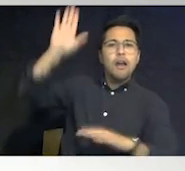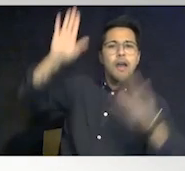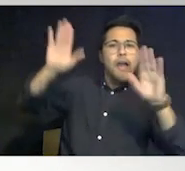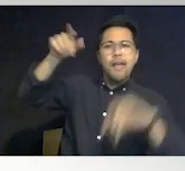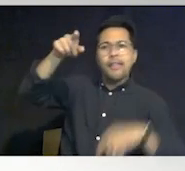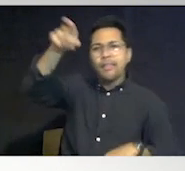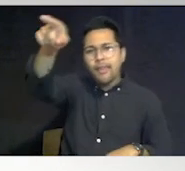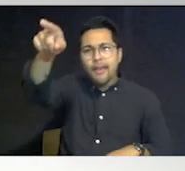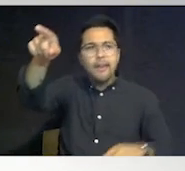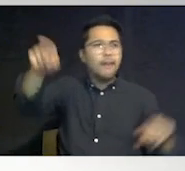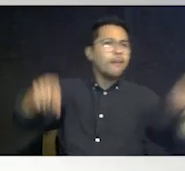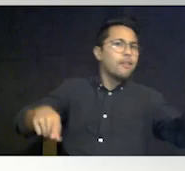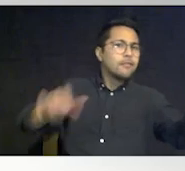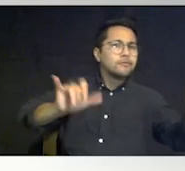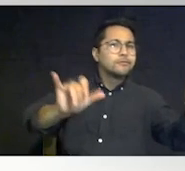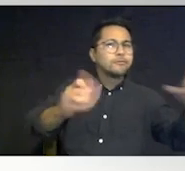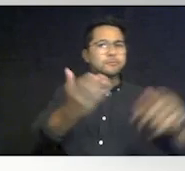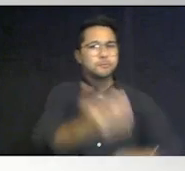here.